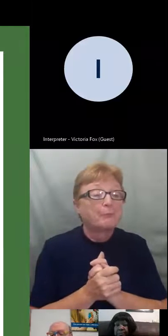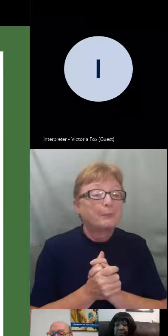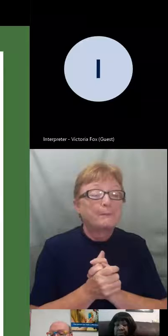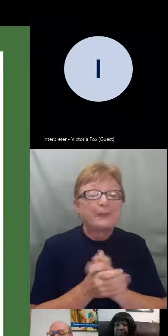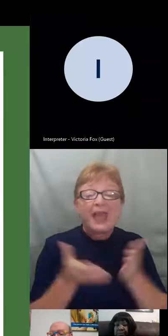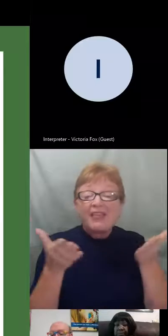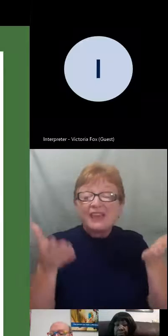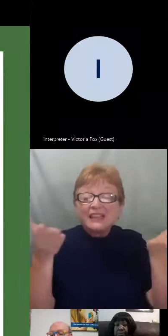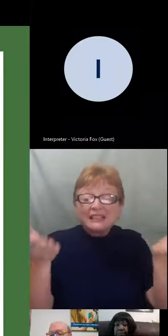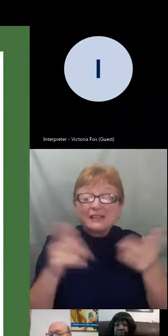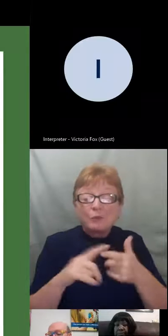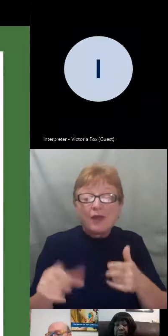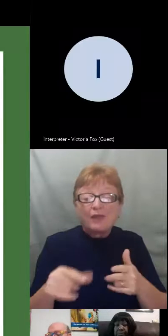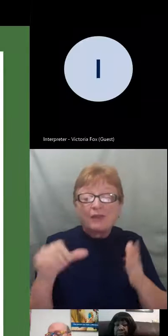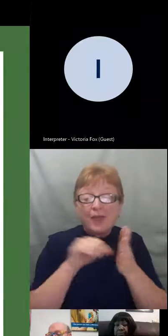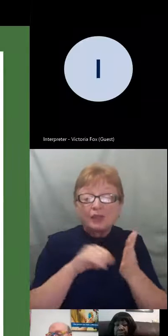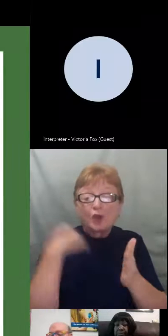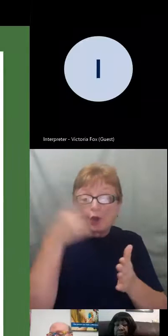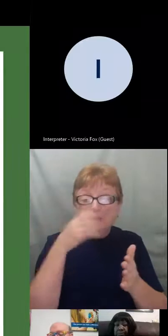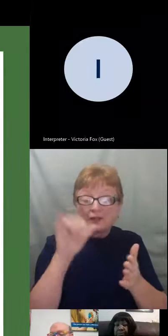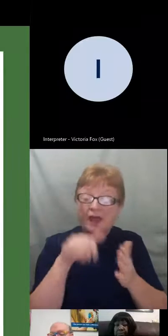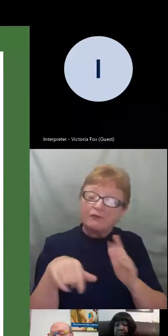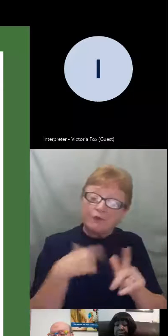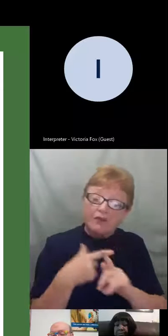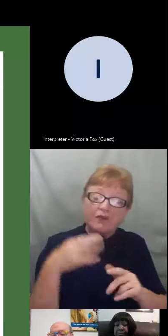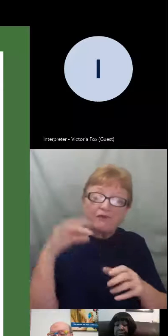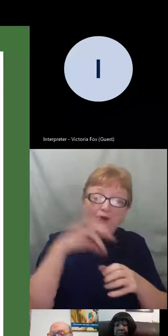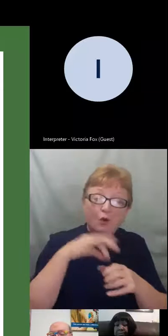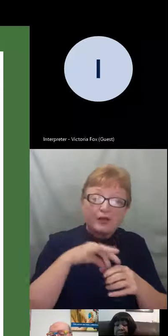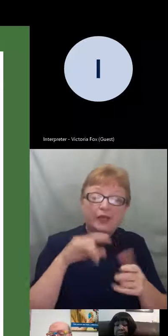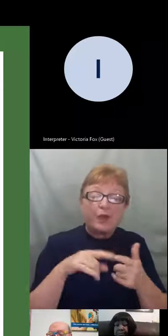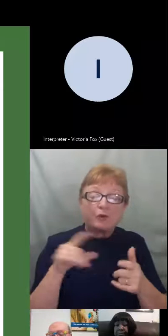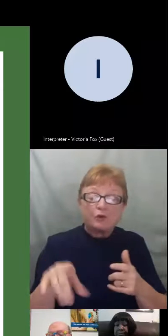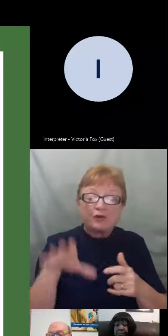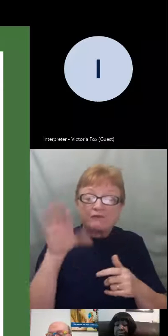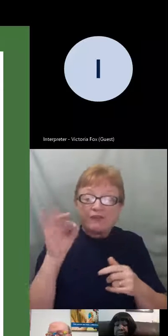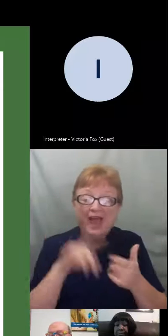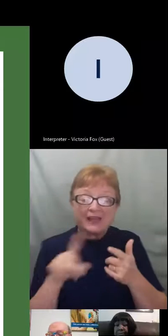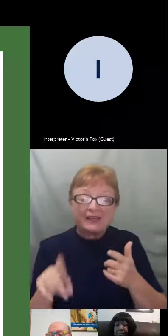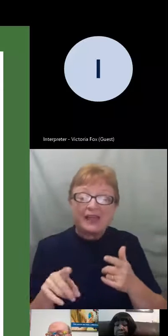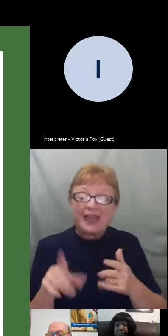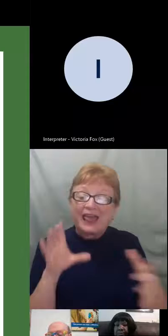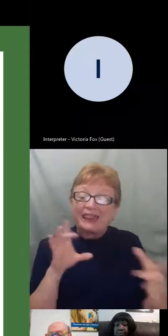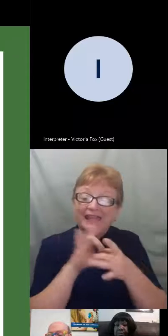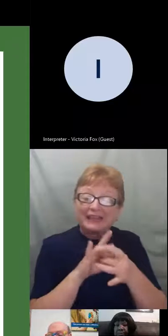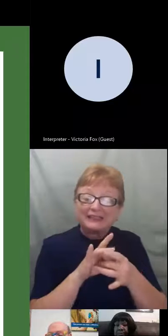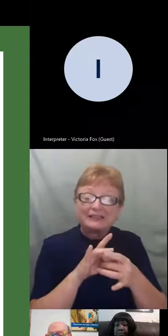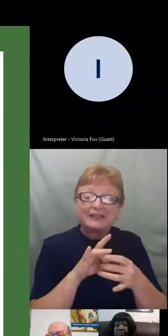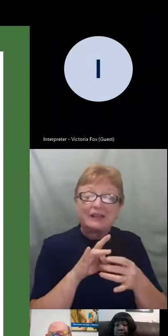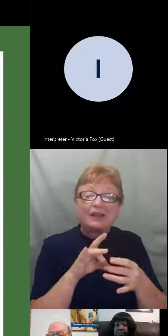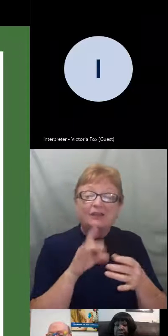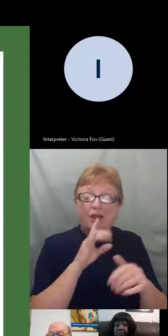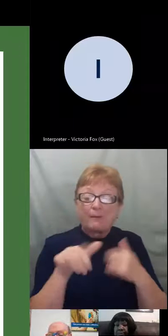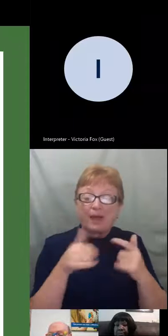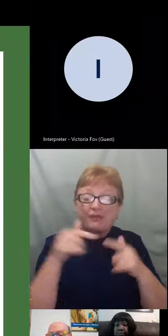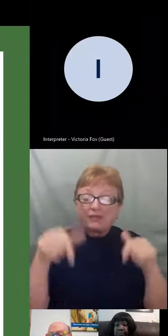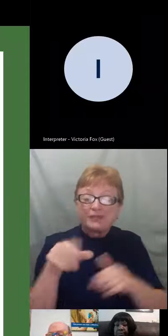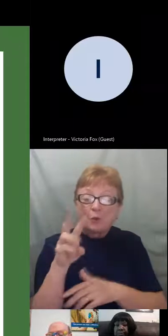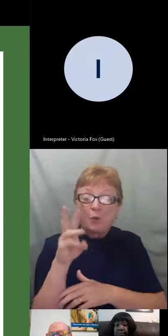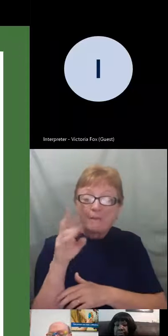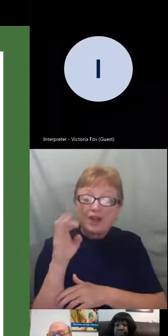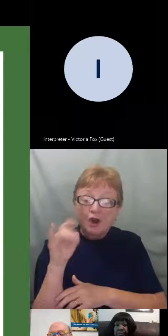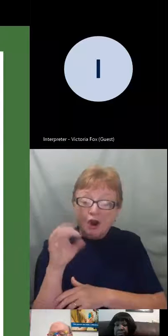This is what the page looks like for the voting resources, where you can find links mentioned in this webinar, as well as much more